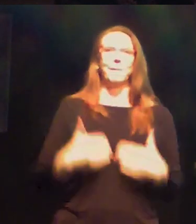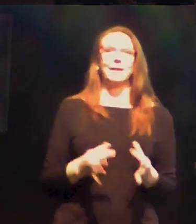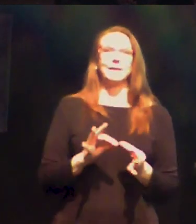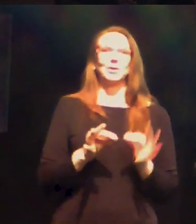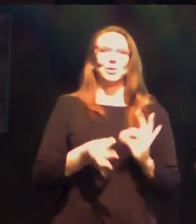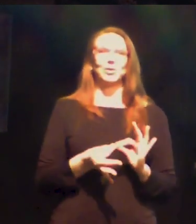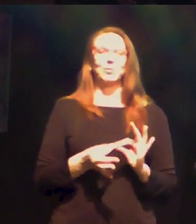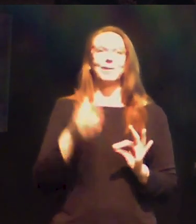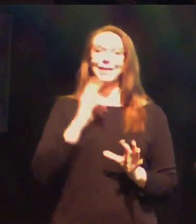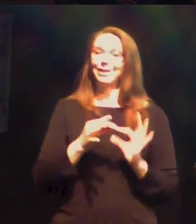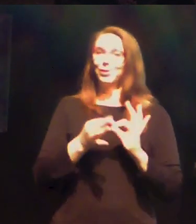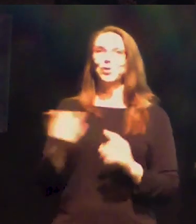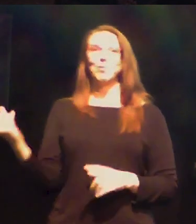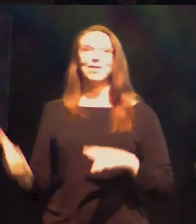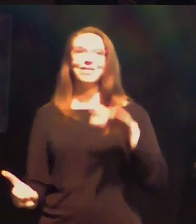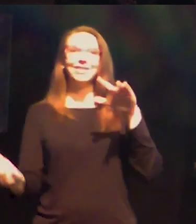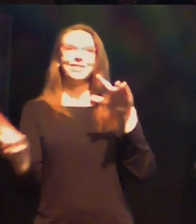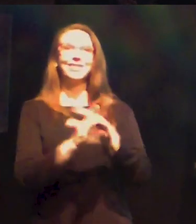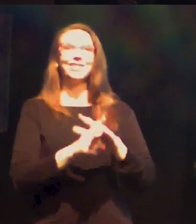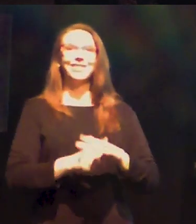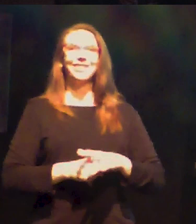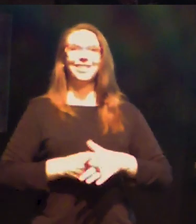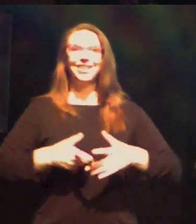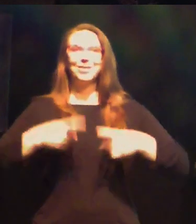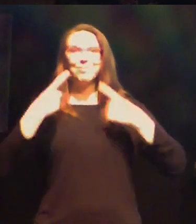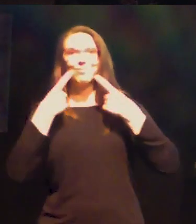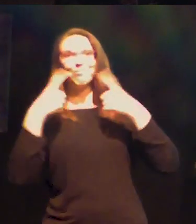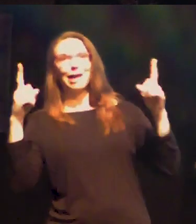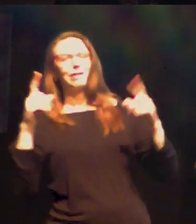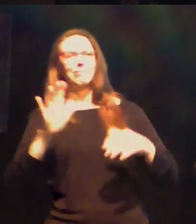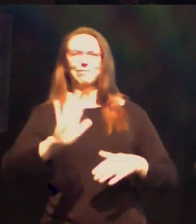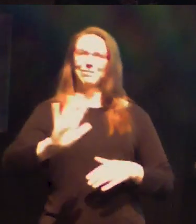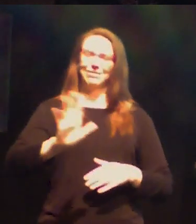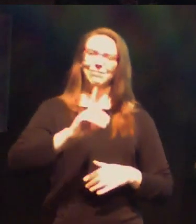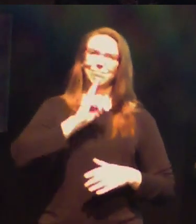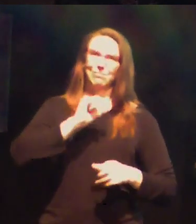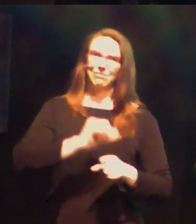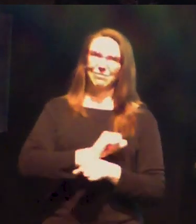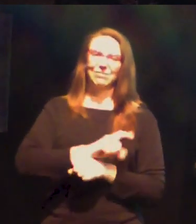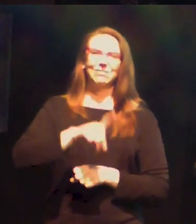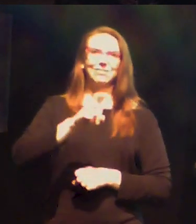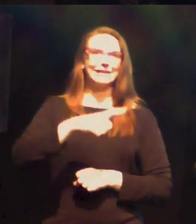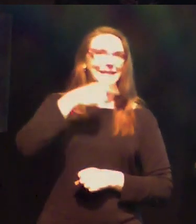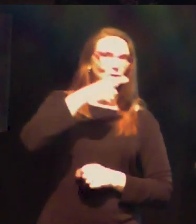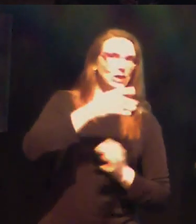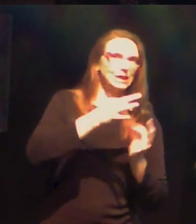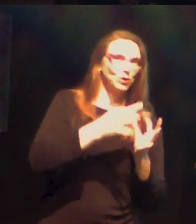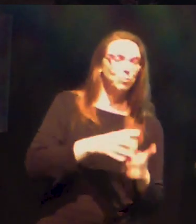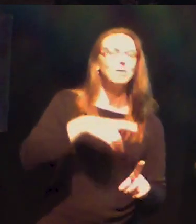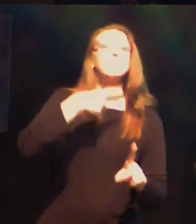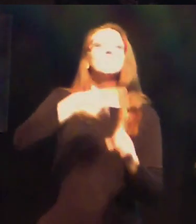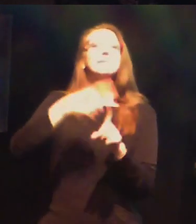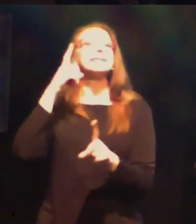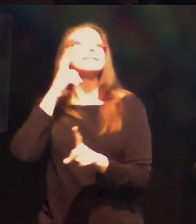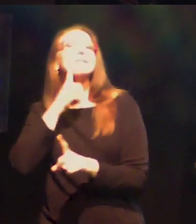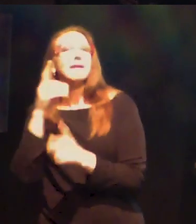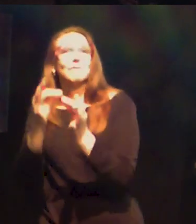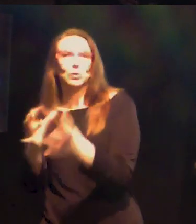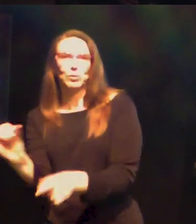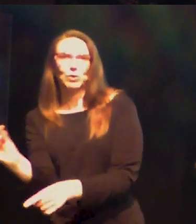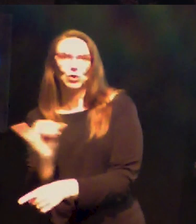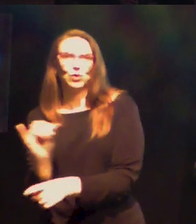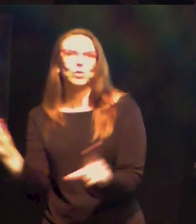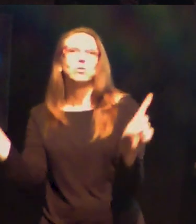time they think that an interpreter will just show up and that's enough, sometimes you really need not only a hearing interpreter, but a deaf interpreter as